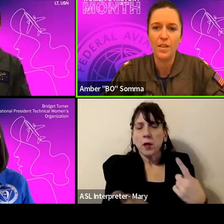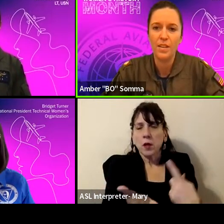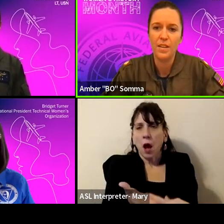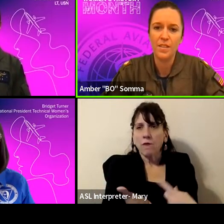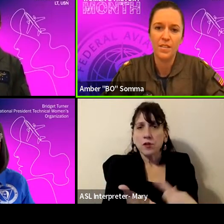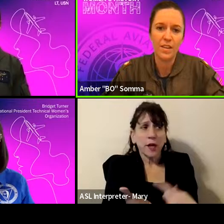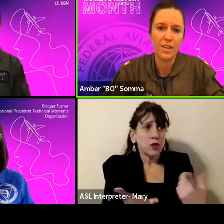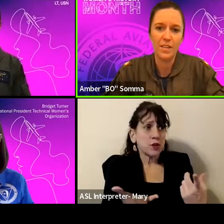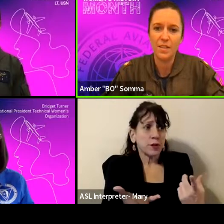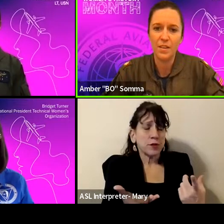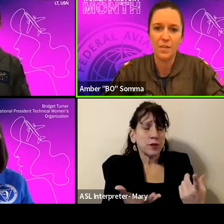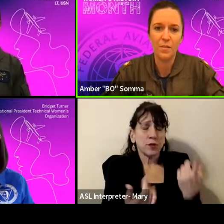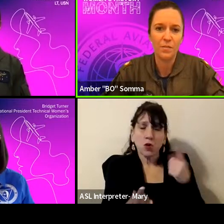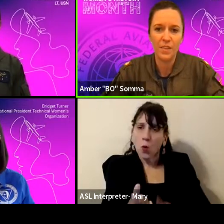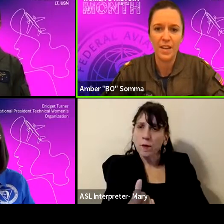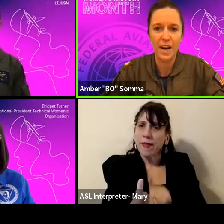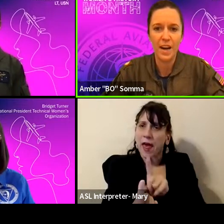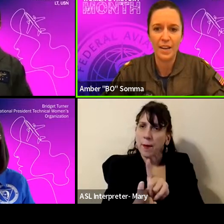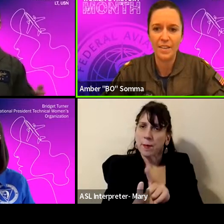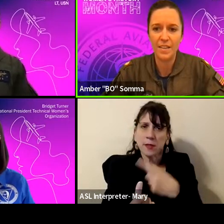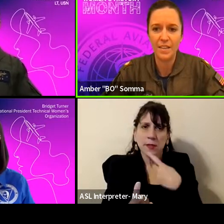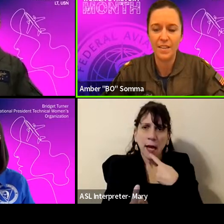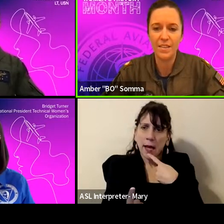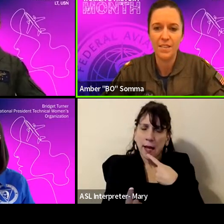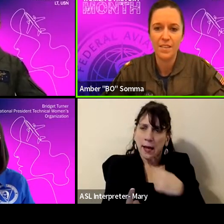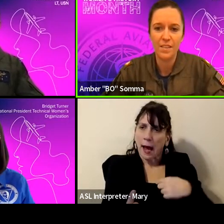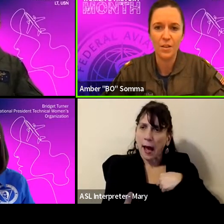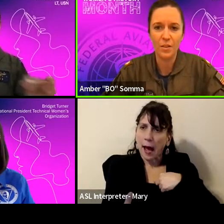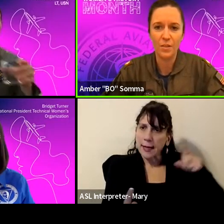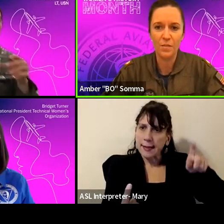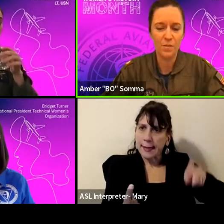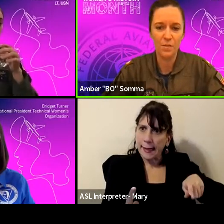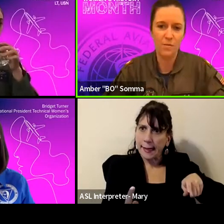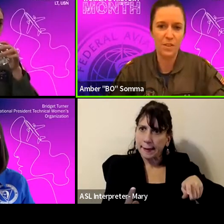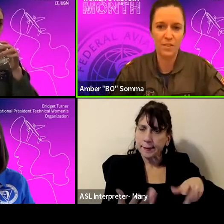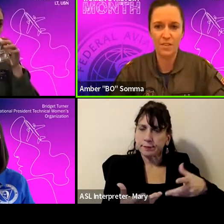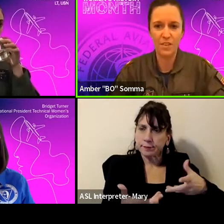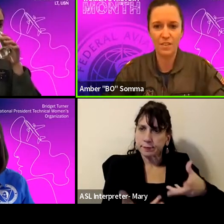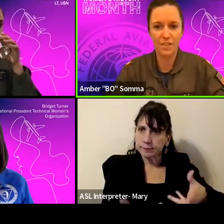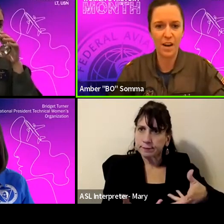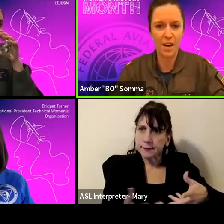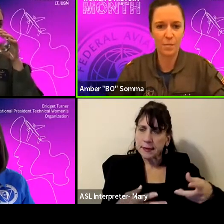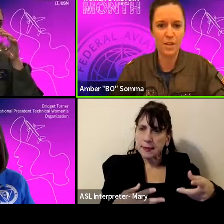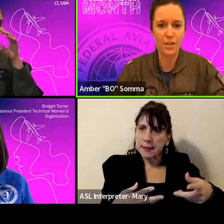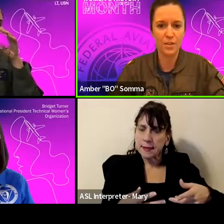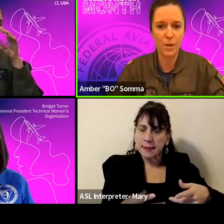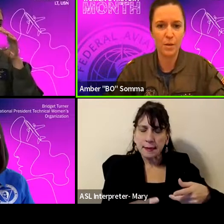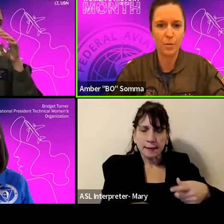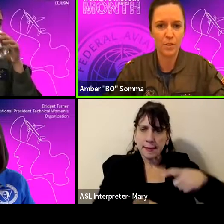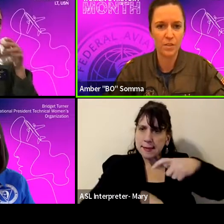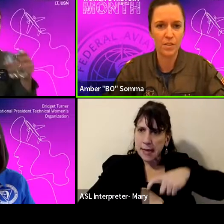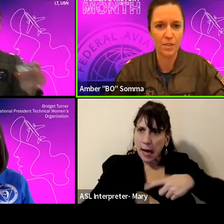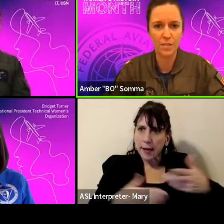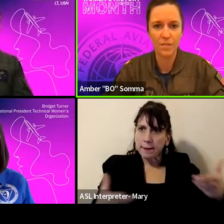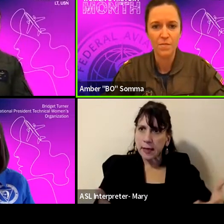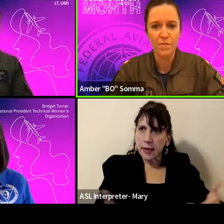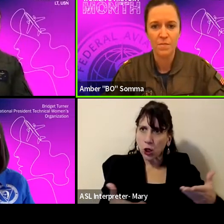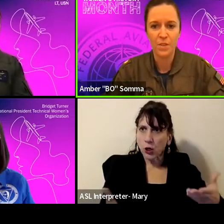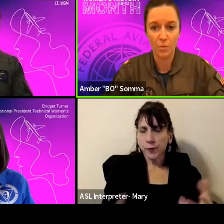them and say, you know, hey, I need, you know, this time here to be able